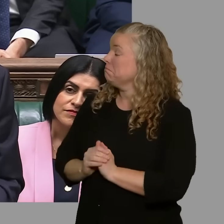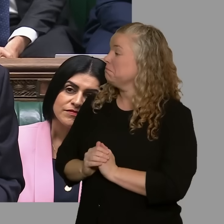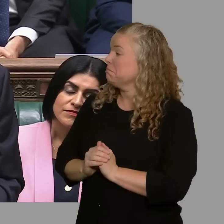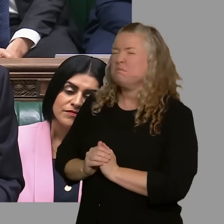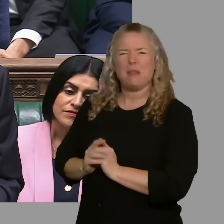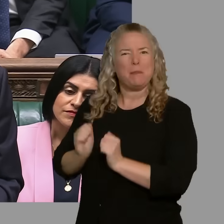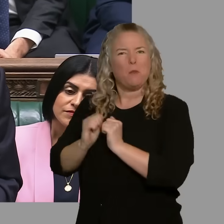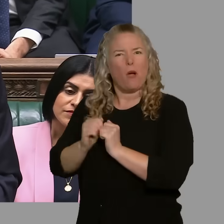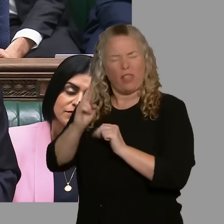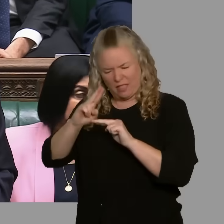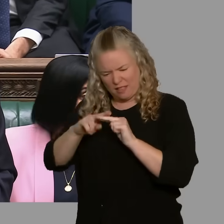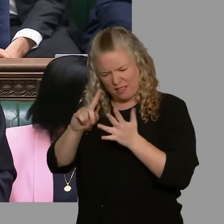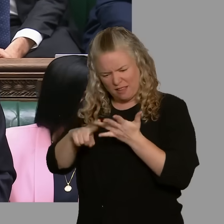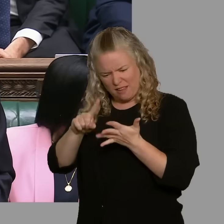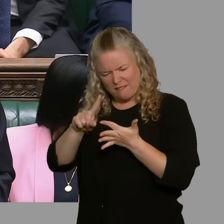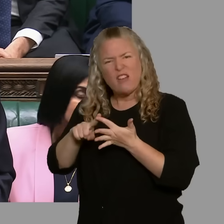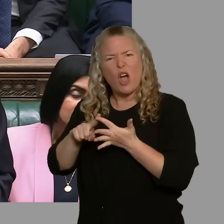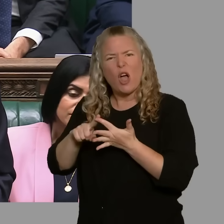September